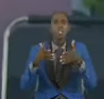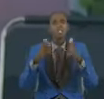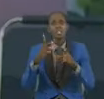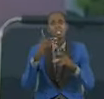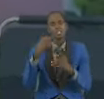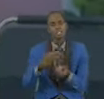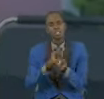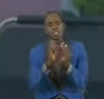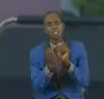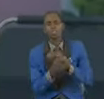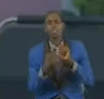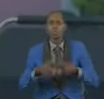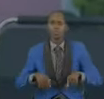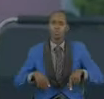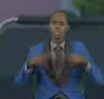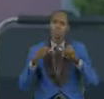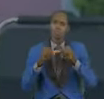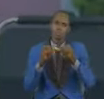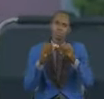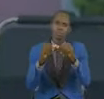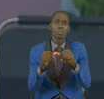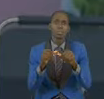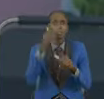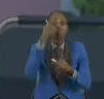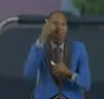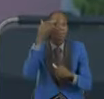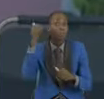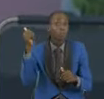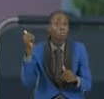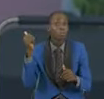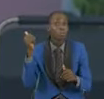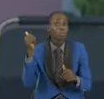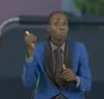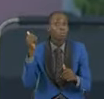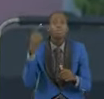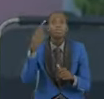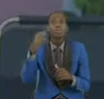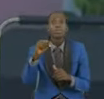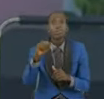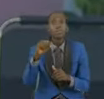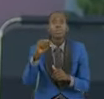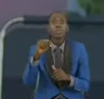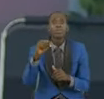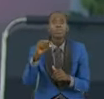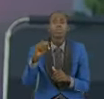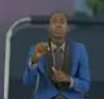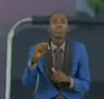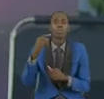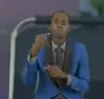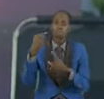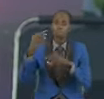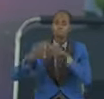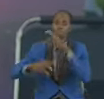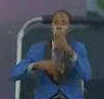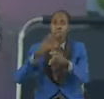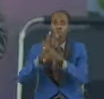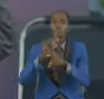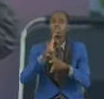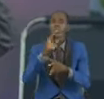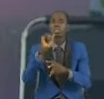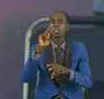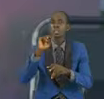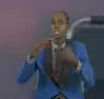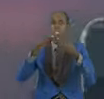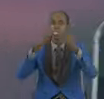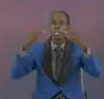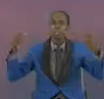life remain, because the world is at enmity with God. And if you bring